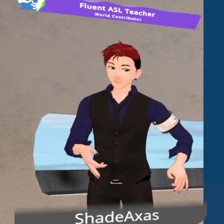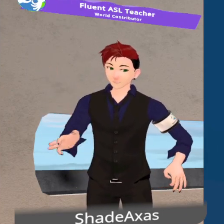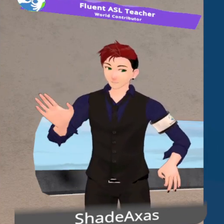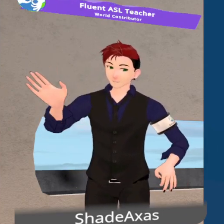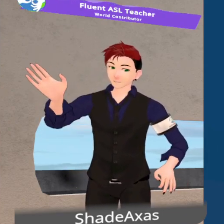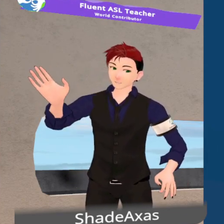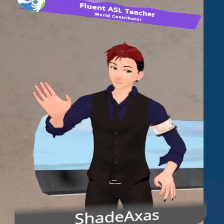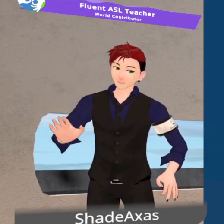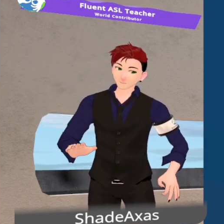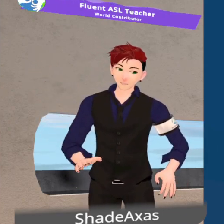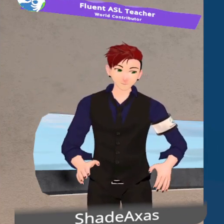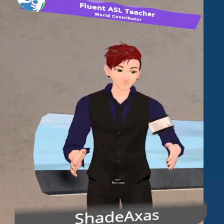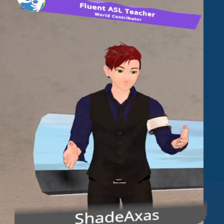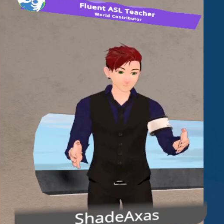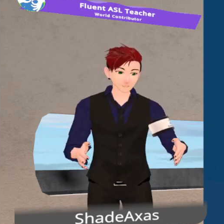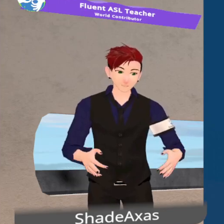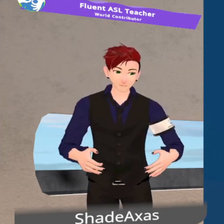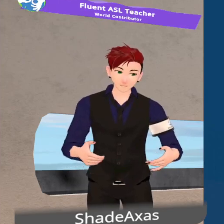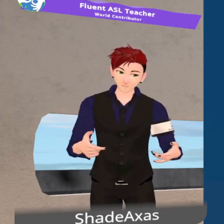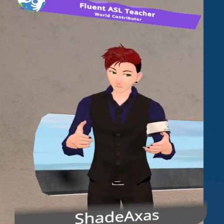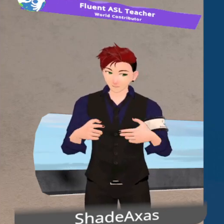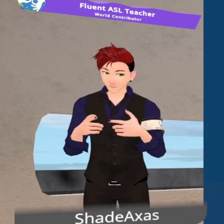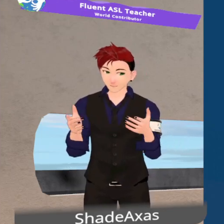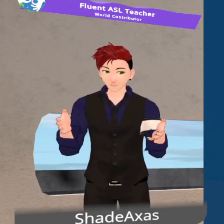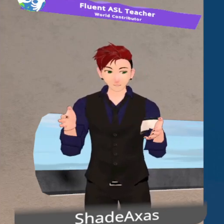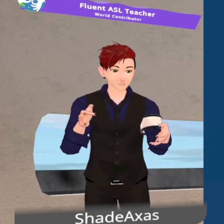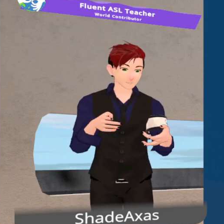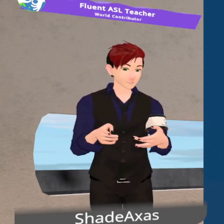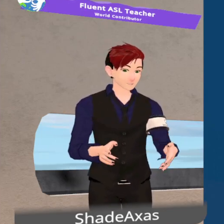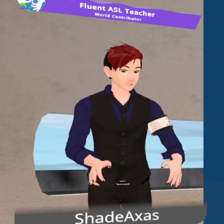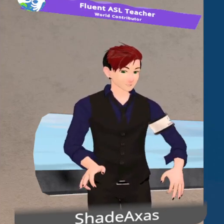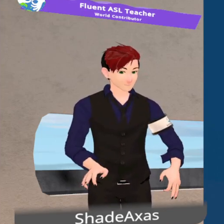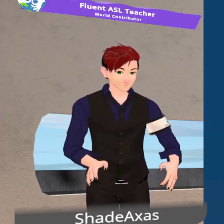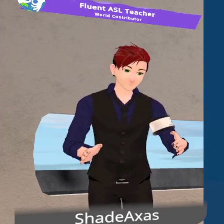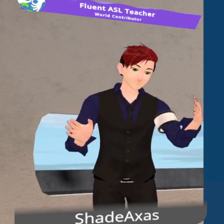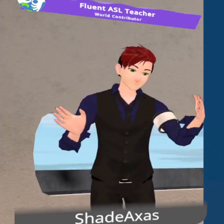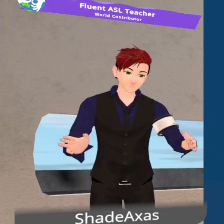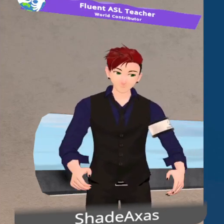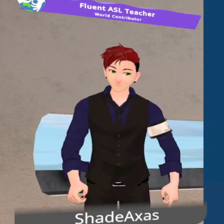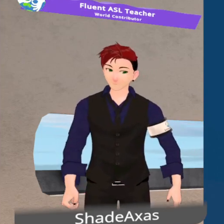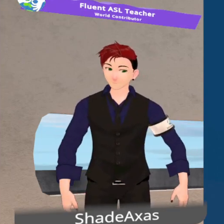use emotes. Just do the wave emote. But yeah, there's different ways to get around it.